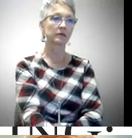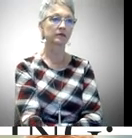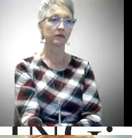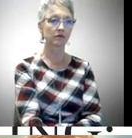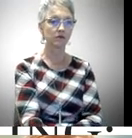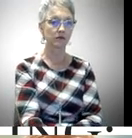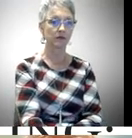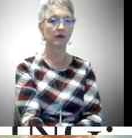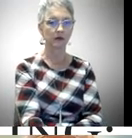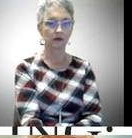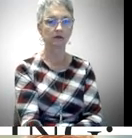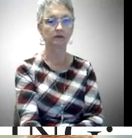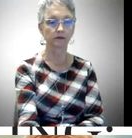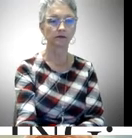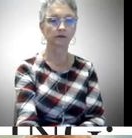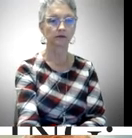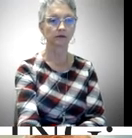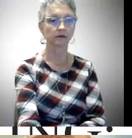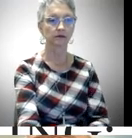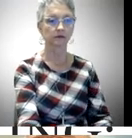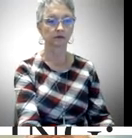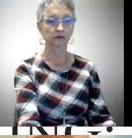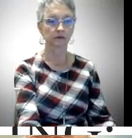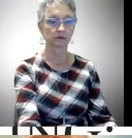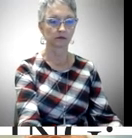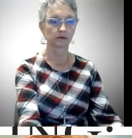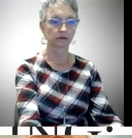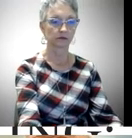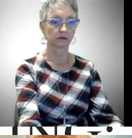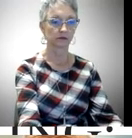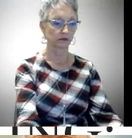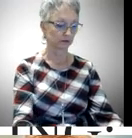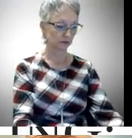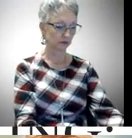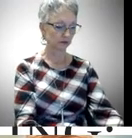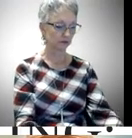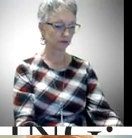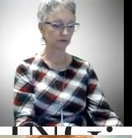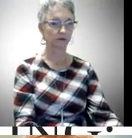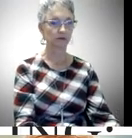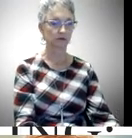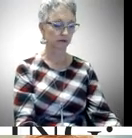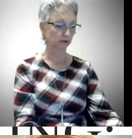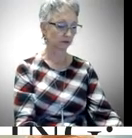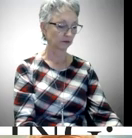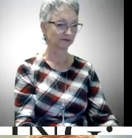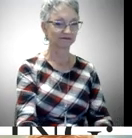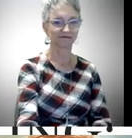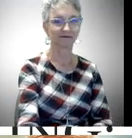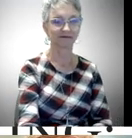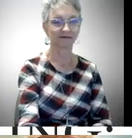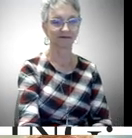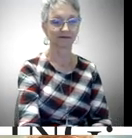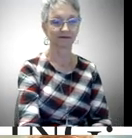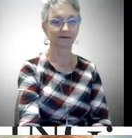come close to what we were able to achieve in Texas. The one thing about this, and a little editorial comment, we have